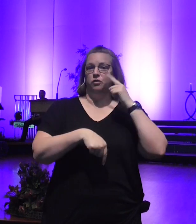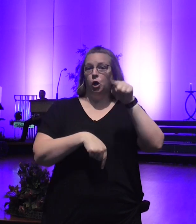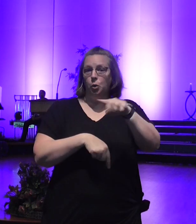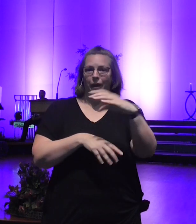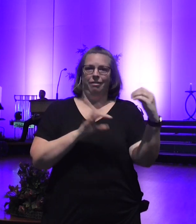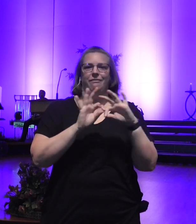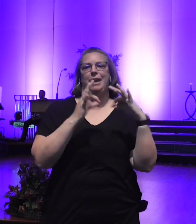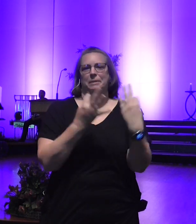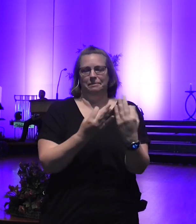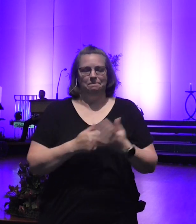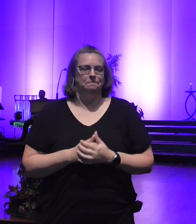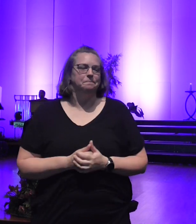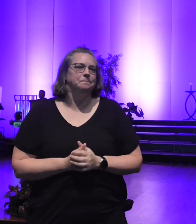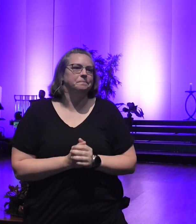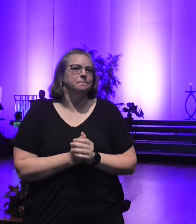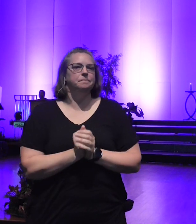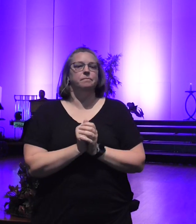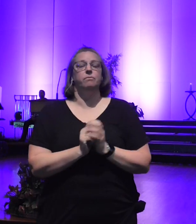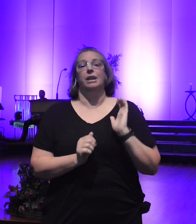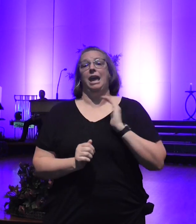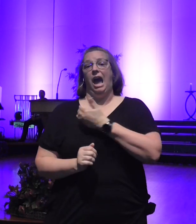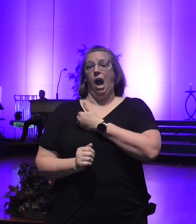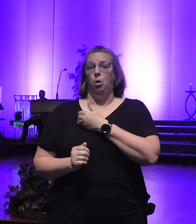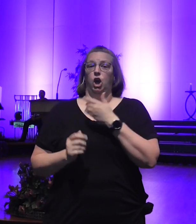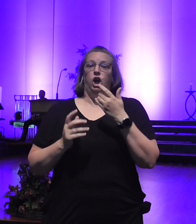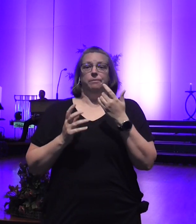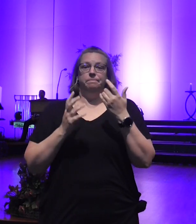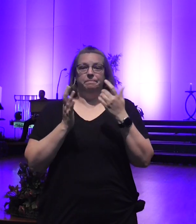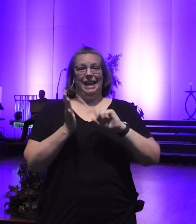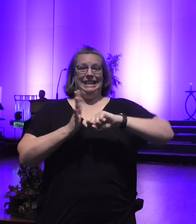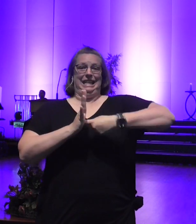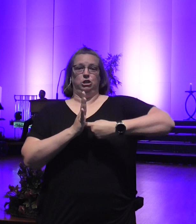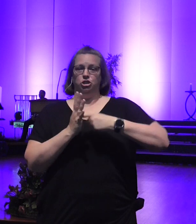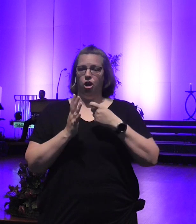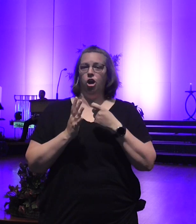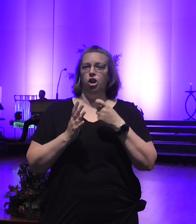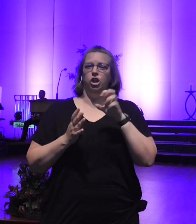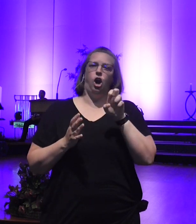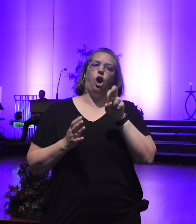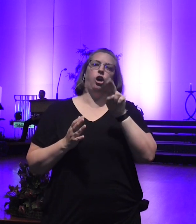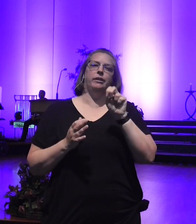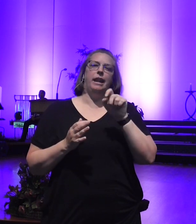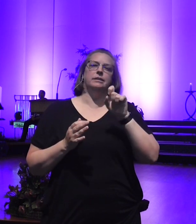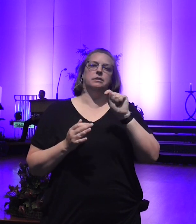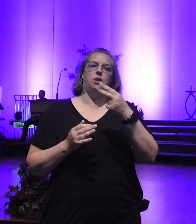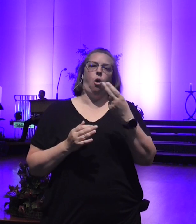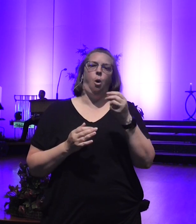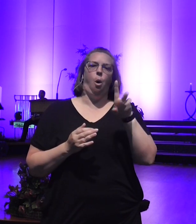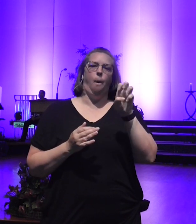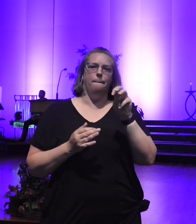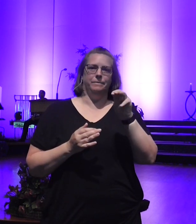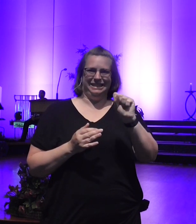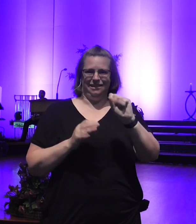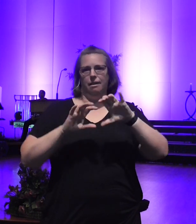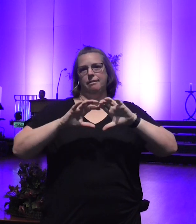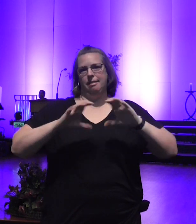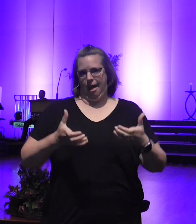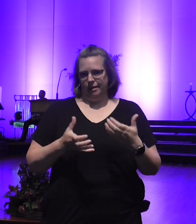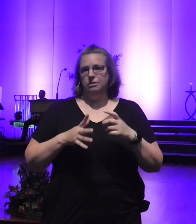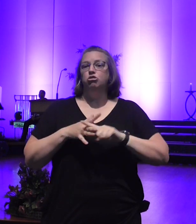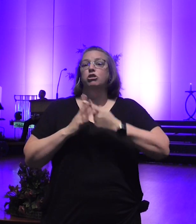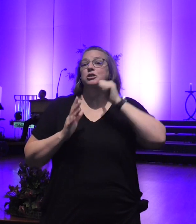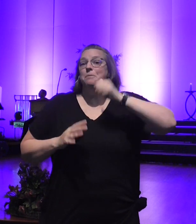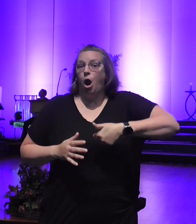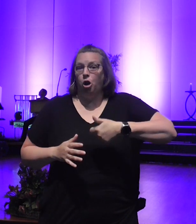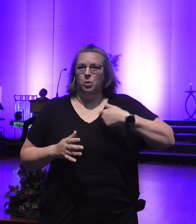and your family. Our Essential Ernest Holmes class with Jackie Harris starts tomorrow. You will gain a deeper understanding of the